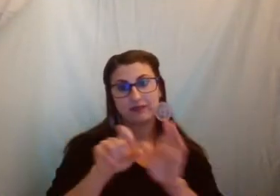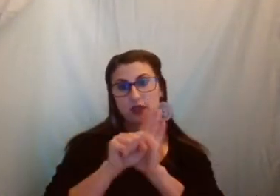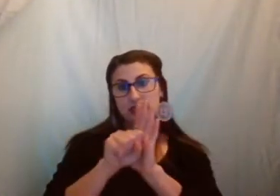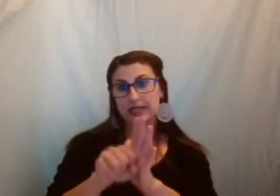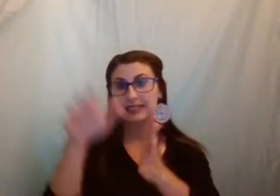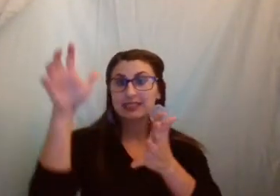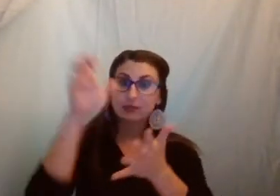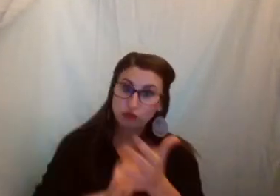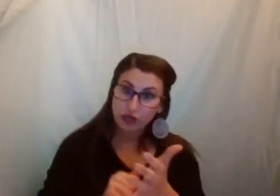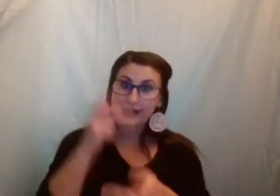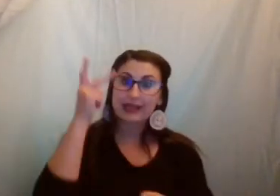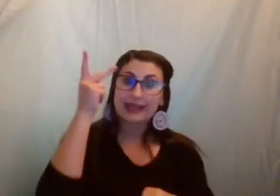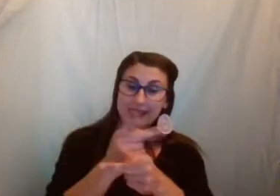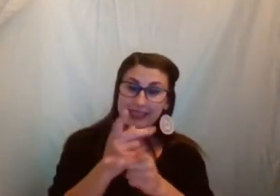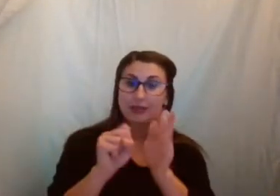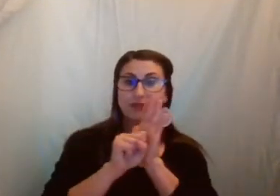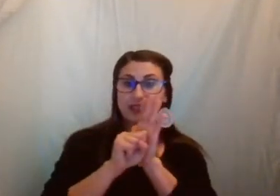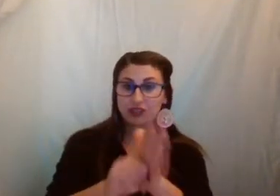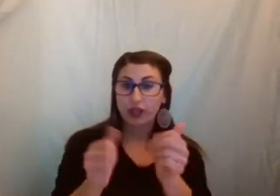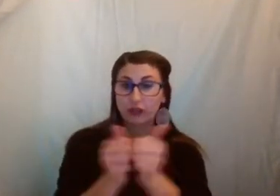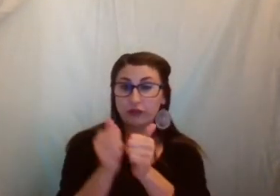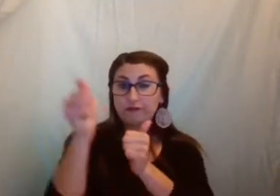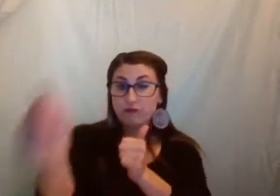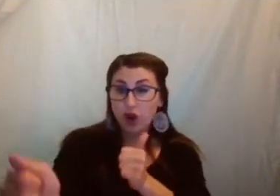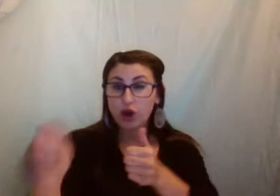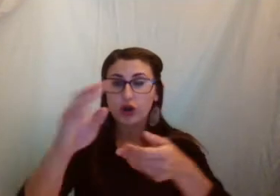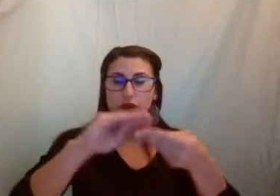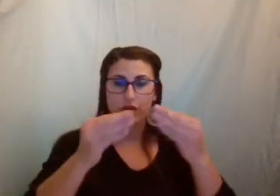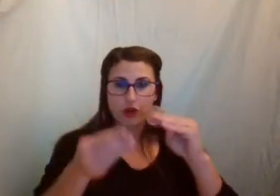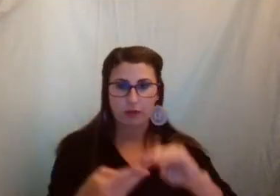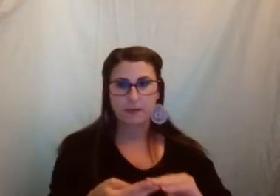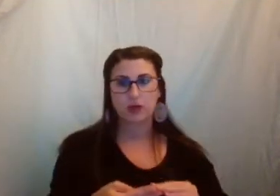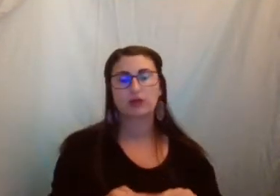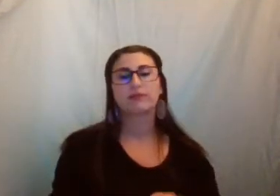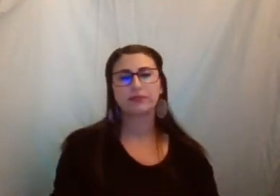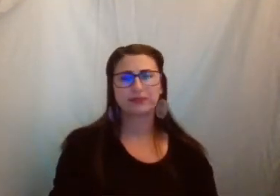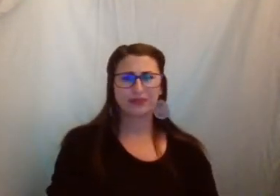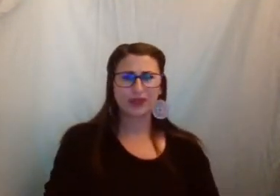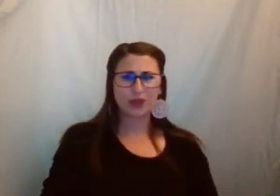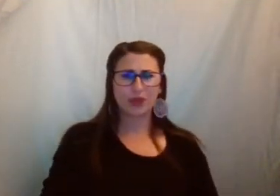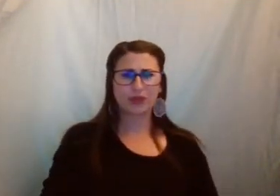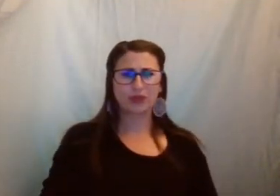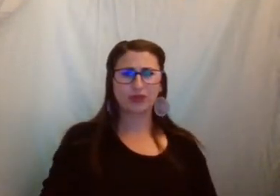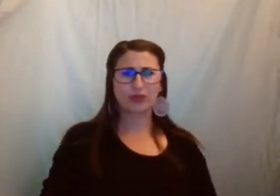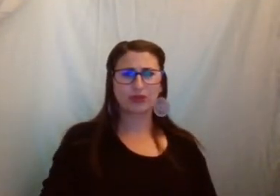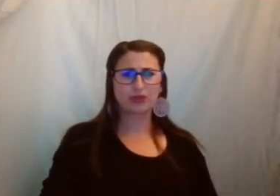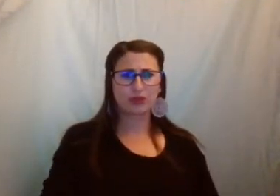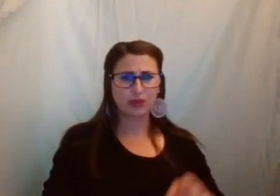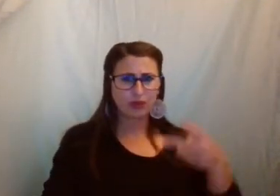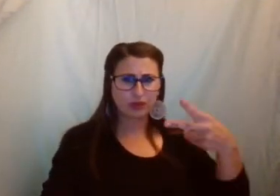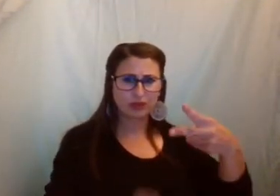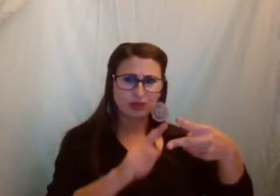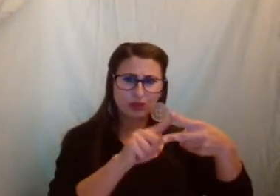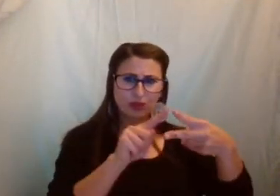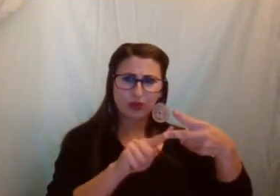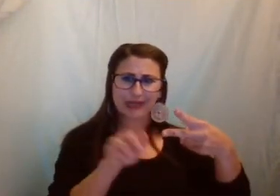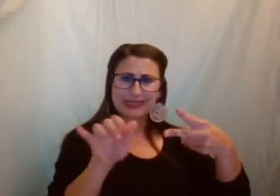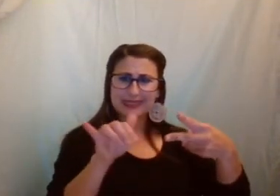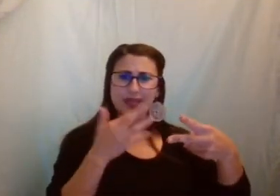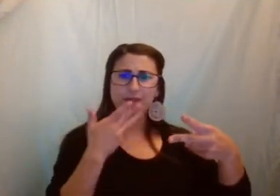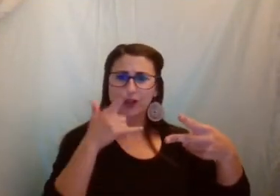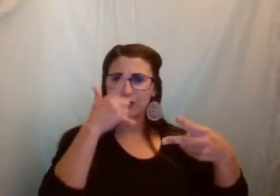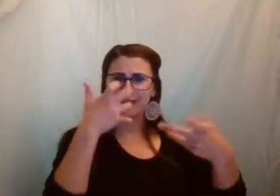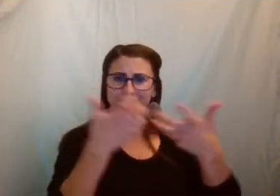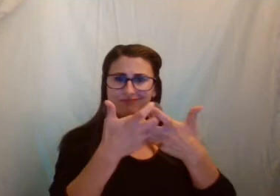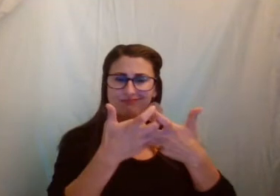different sign, subtract, keep the sign of the further number. Those Those two lines are in the same color because they